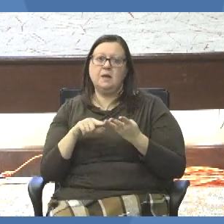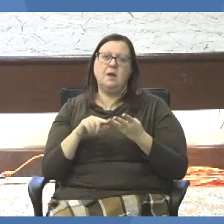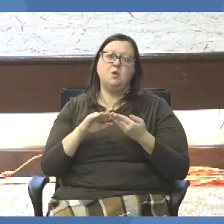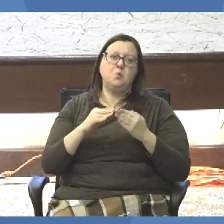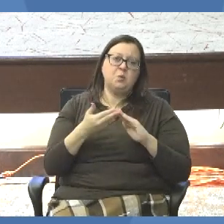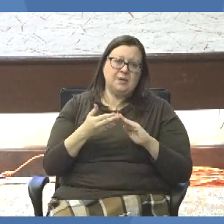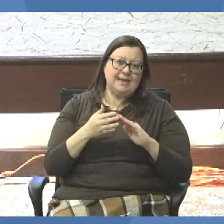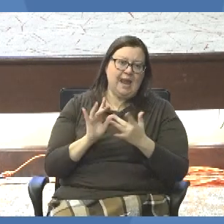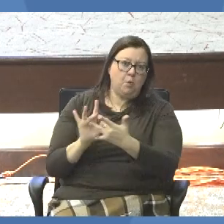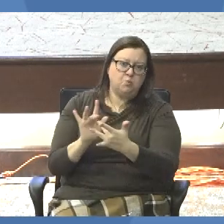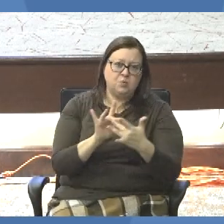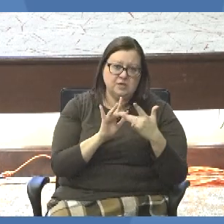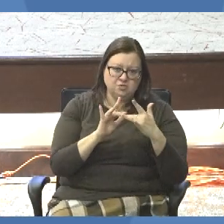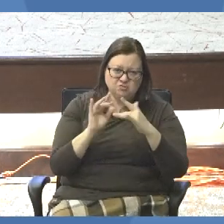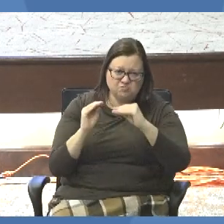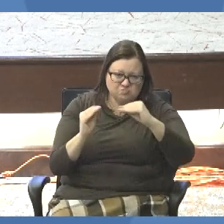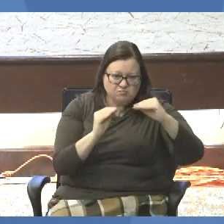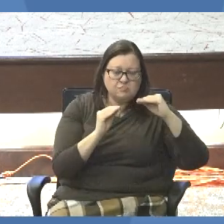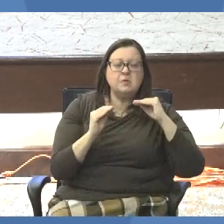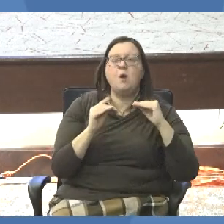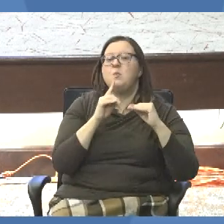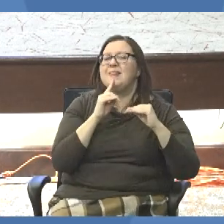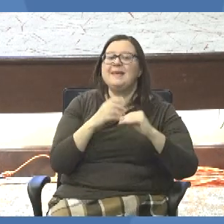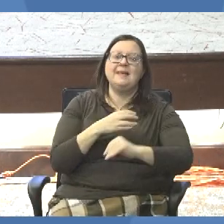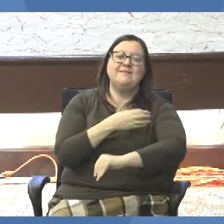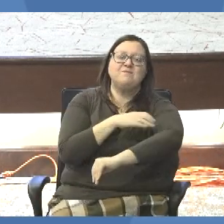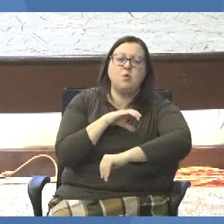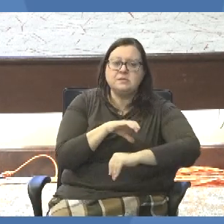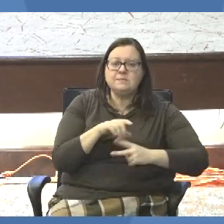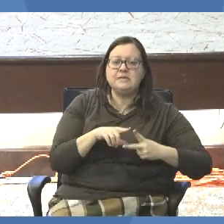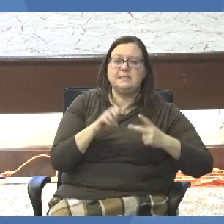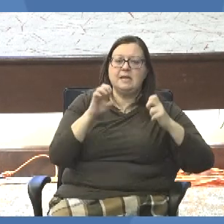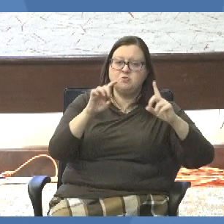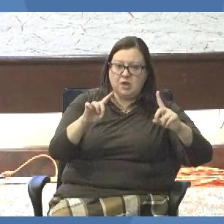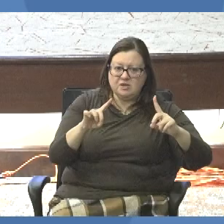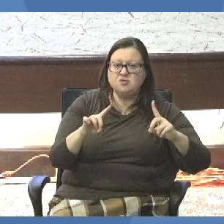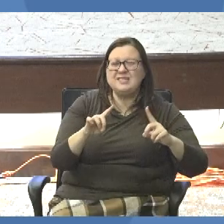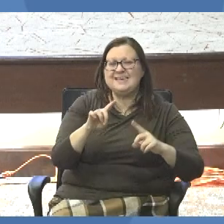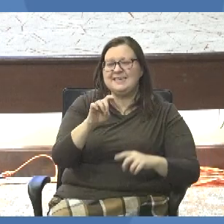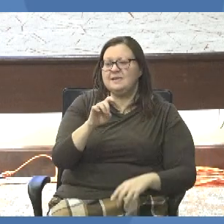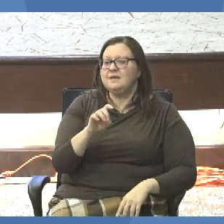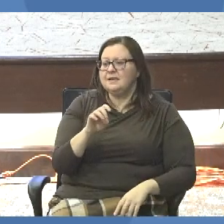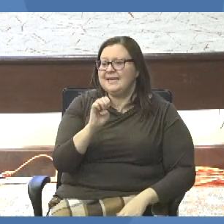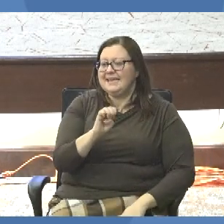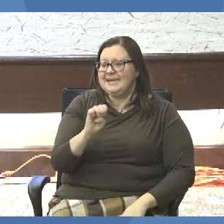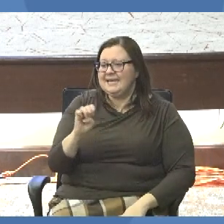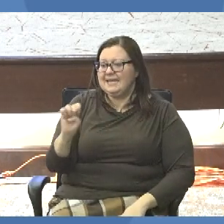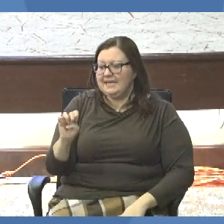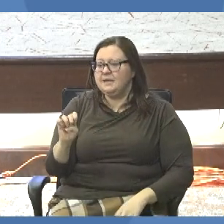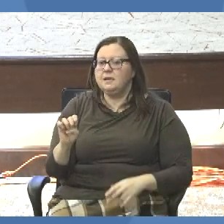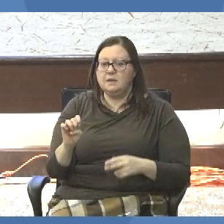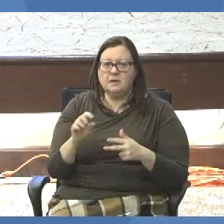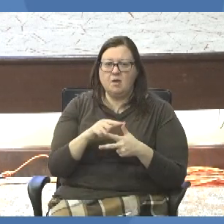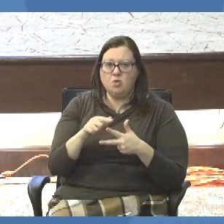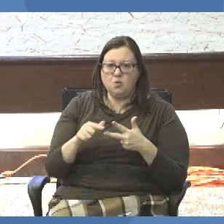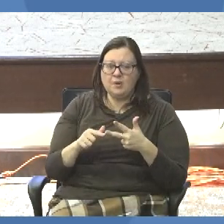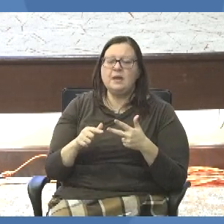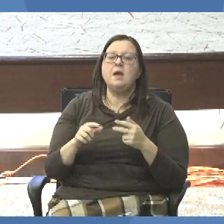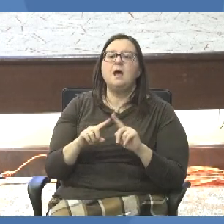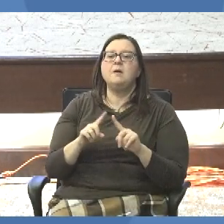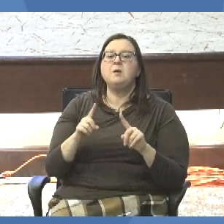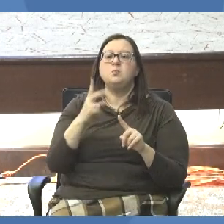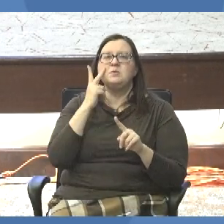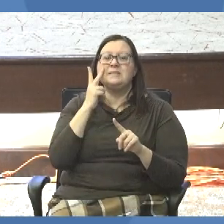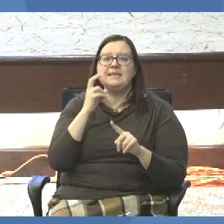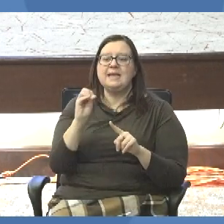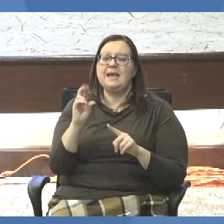E's: engineering, enforcement, and education is what we call it. And so you can look at the different categories we've captured as our